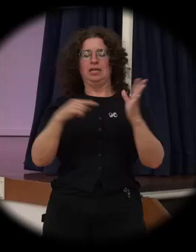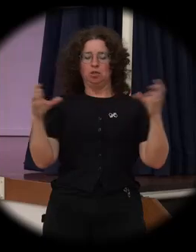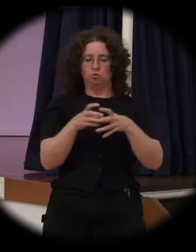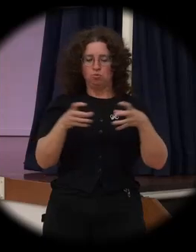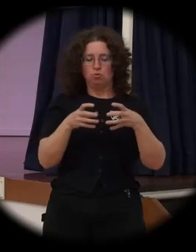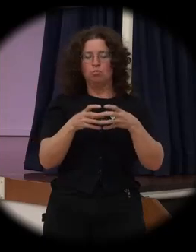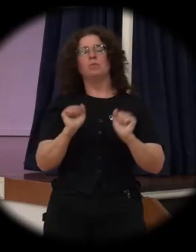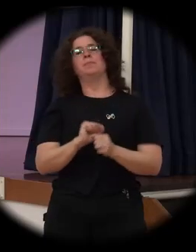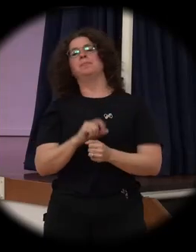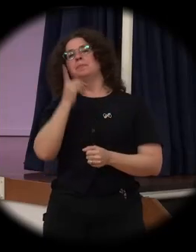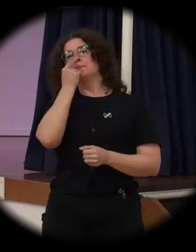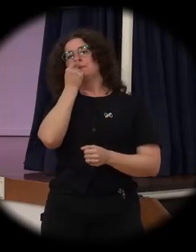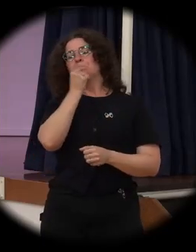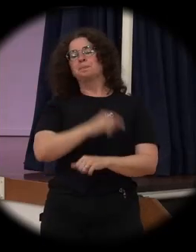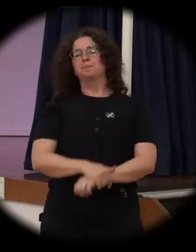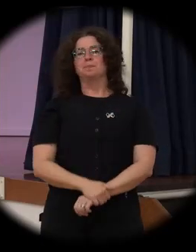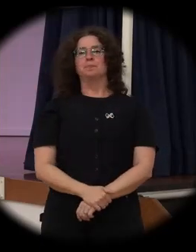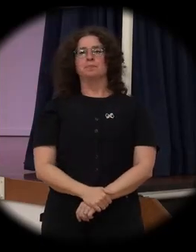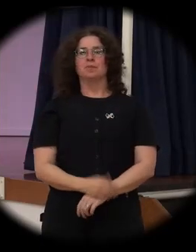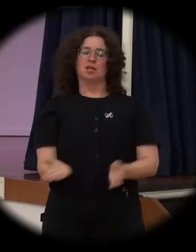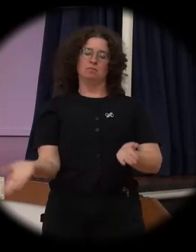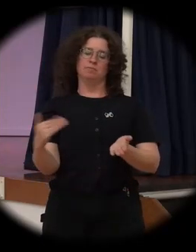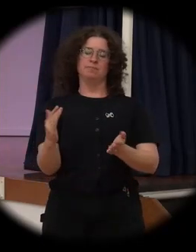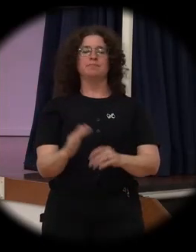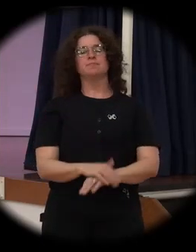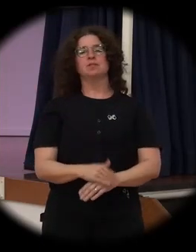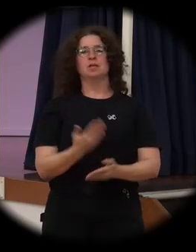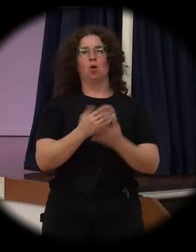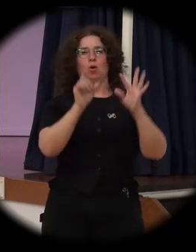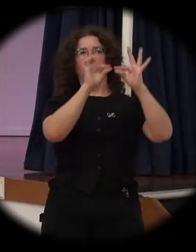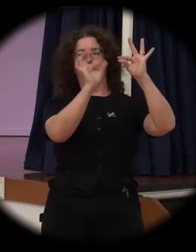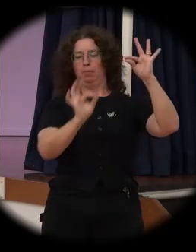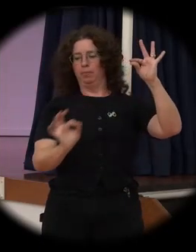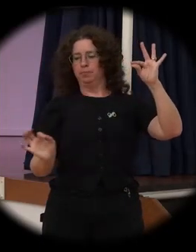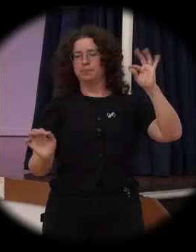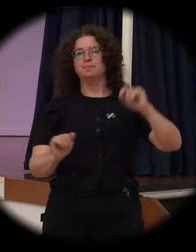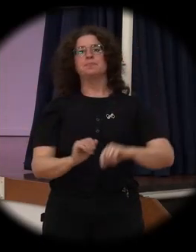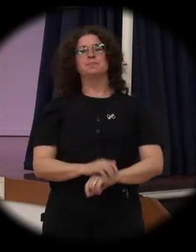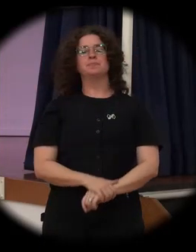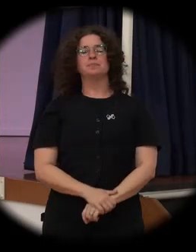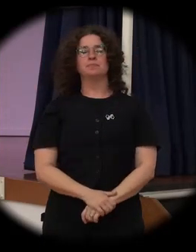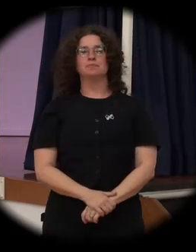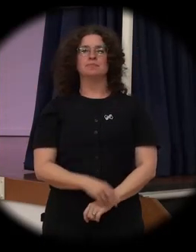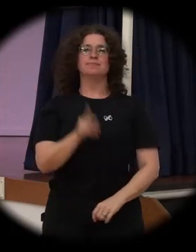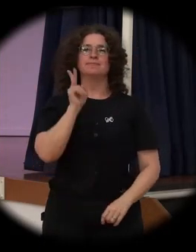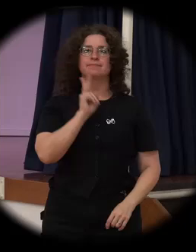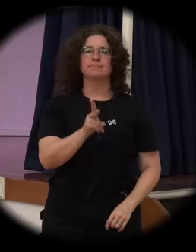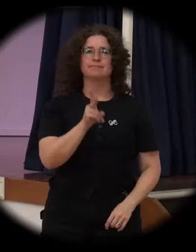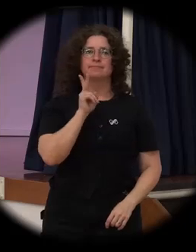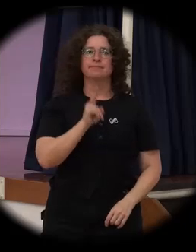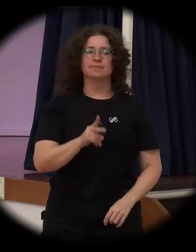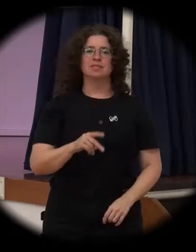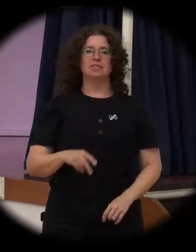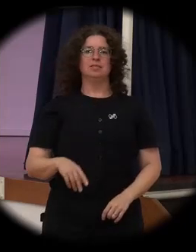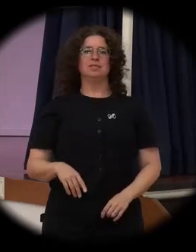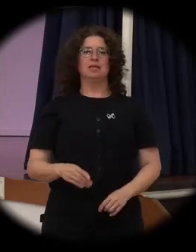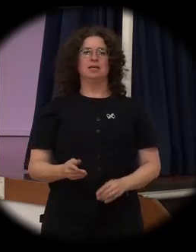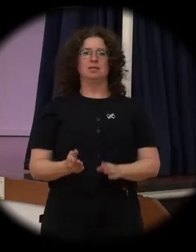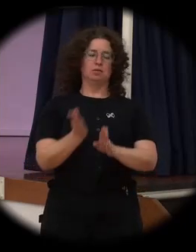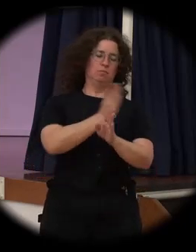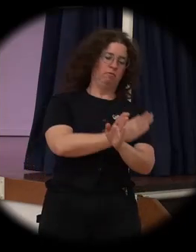addressables bundling, you can do that stuff as extra features as part of your pipeline as well. So again, those panes from the before and the